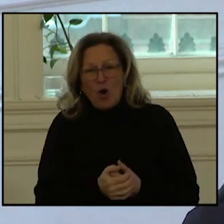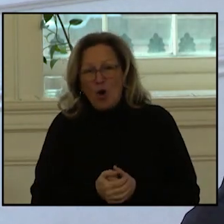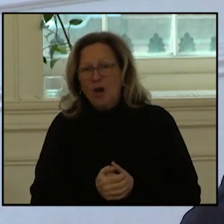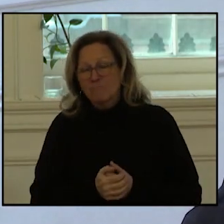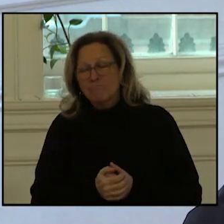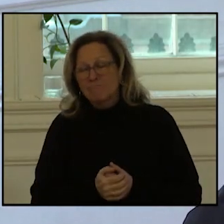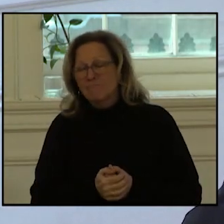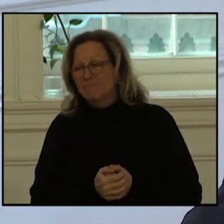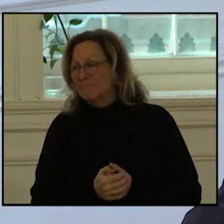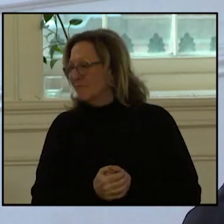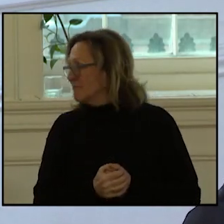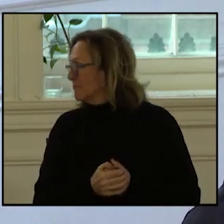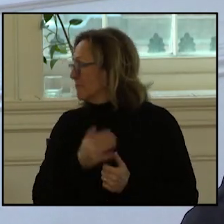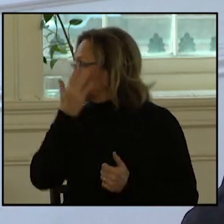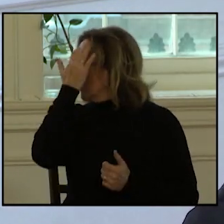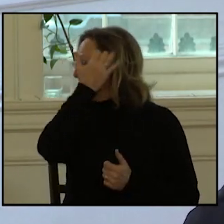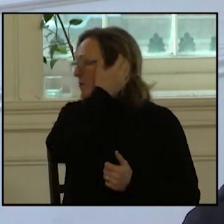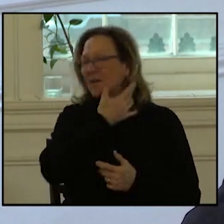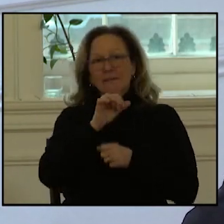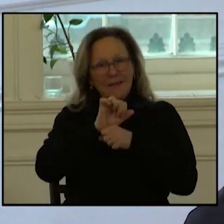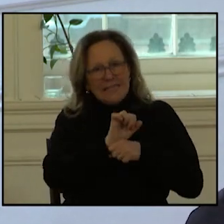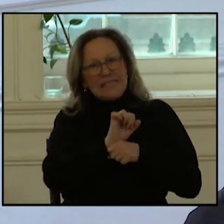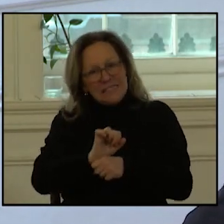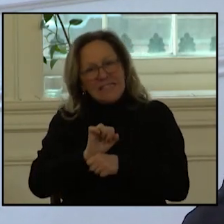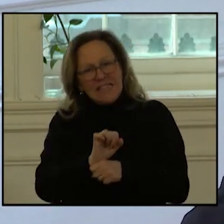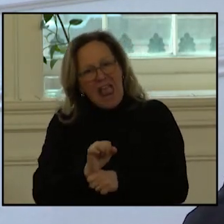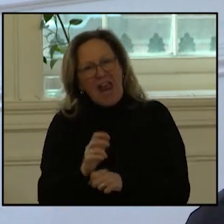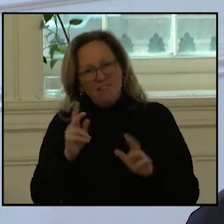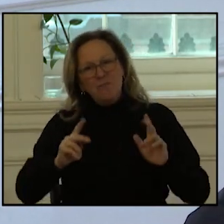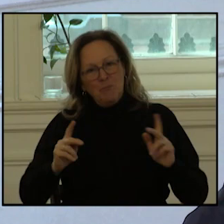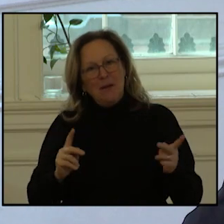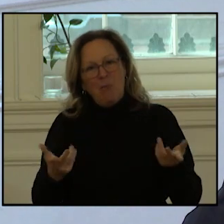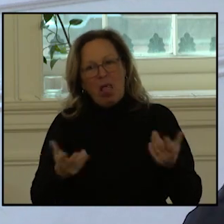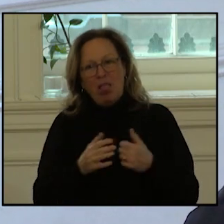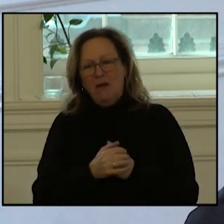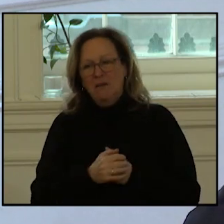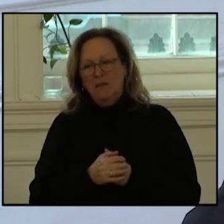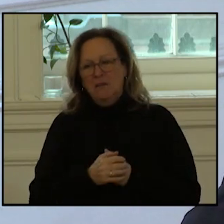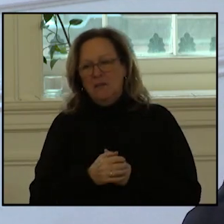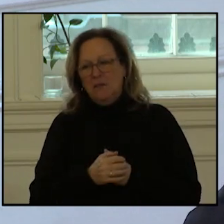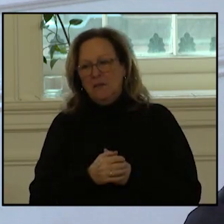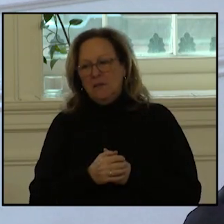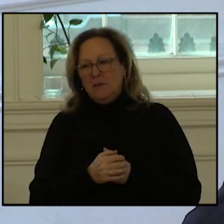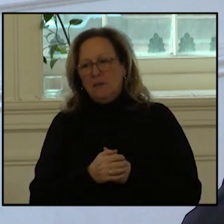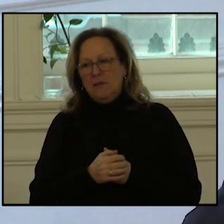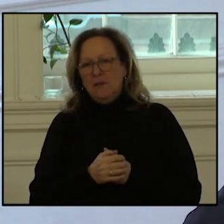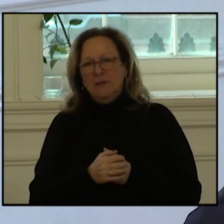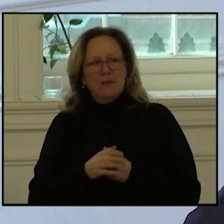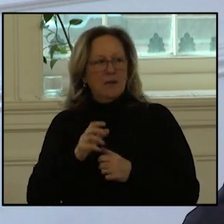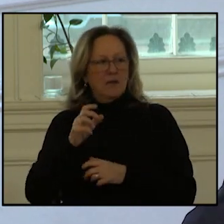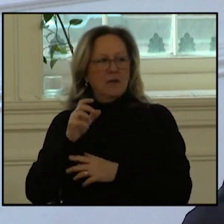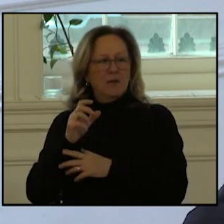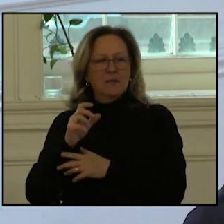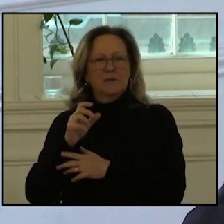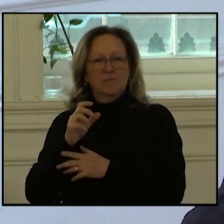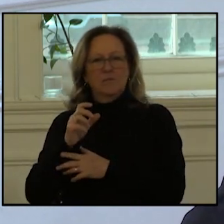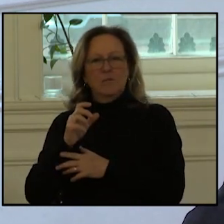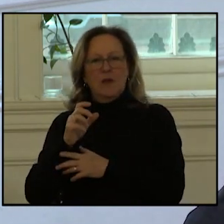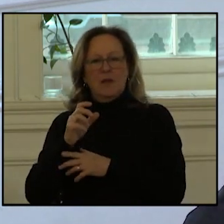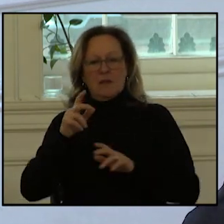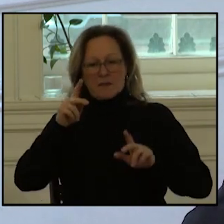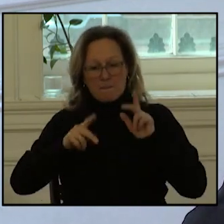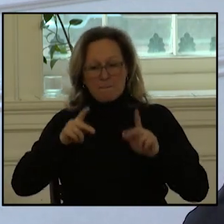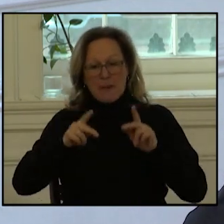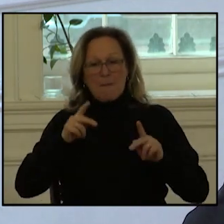You know, enslaved people, right? You know, the Hugginses are white Huggins. You know,